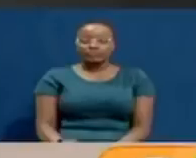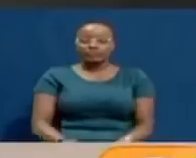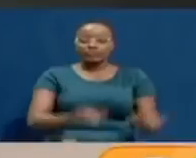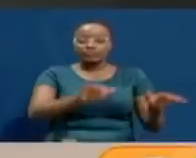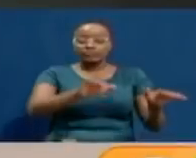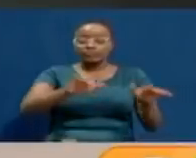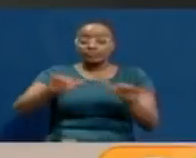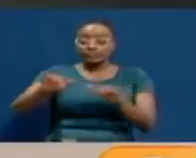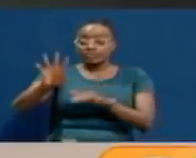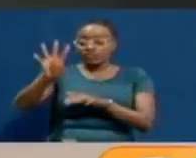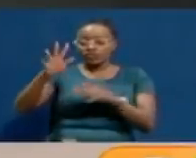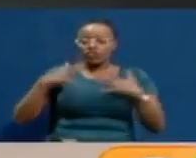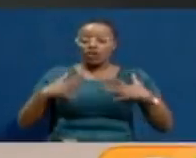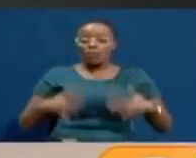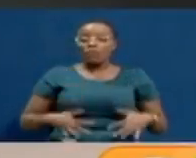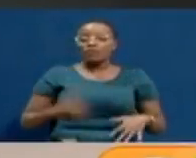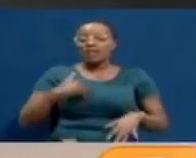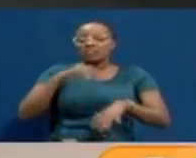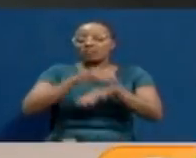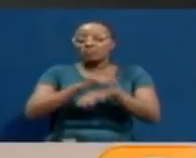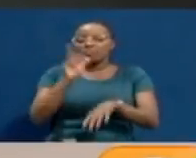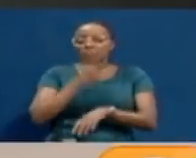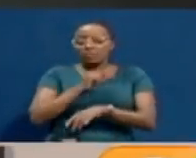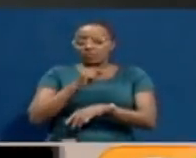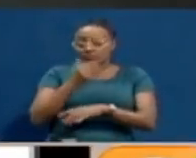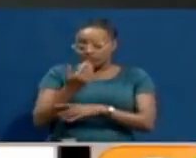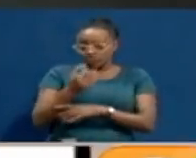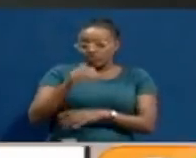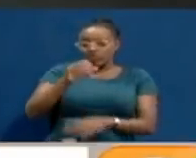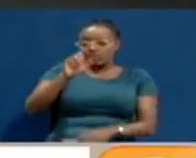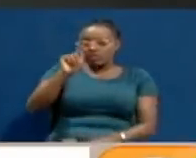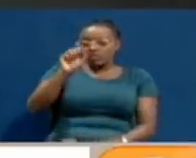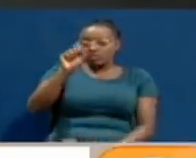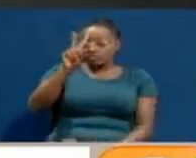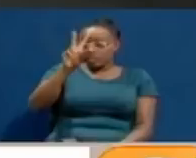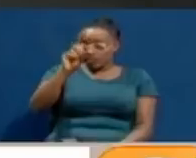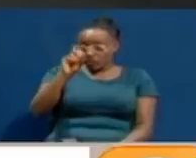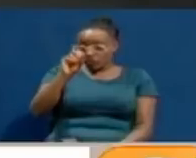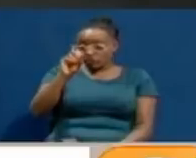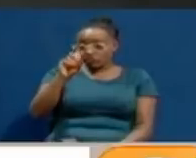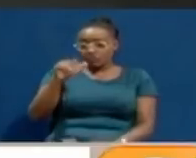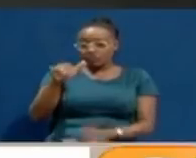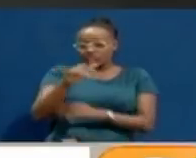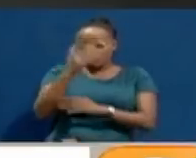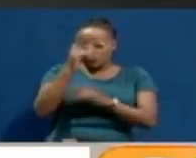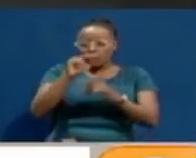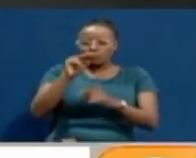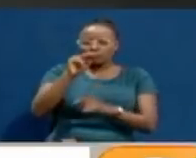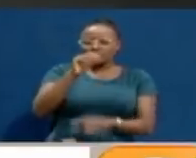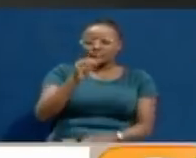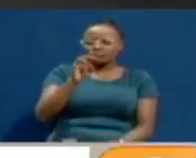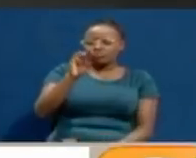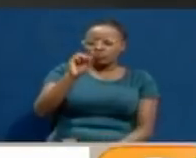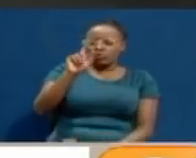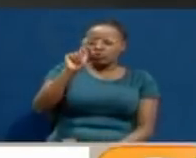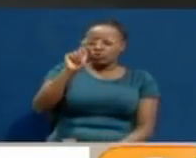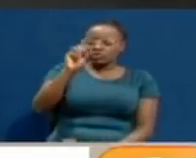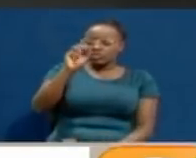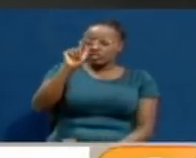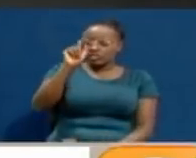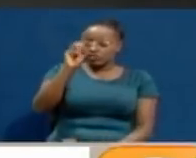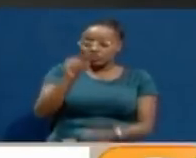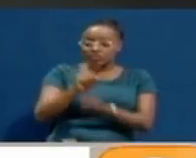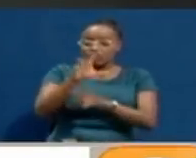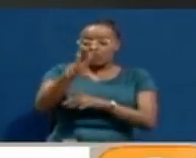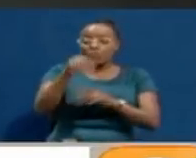Now, four bodies have been recovered from the Tsavo National Park by police from Mtito Andei Police Station. The bodies have been found